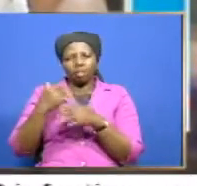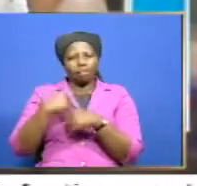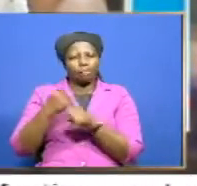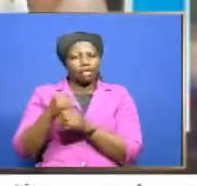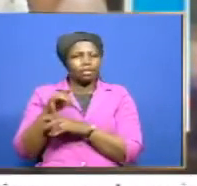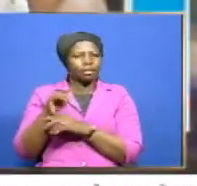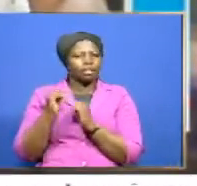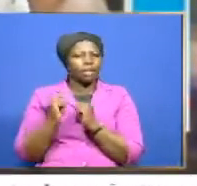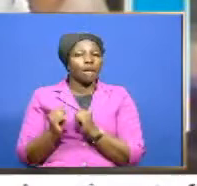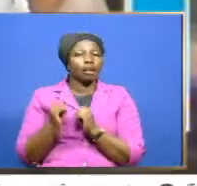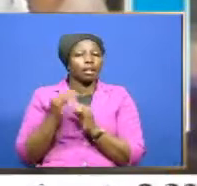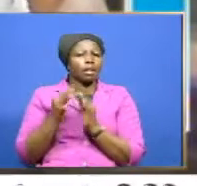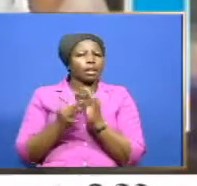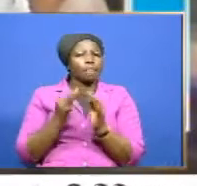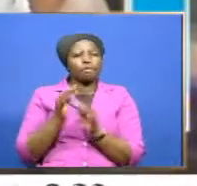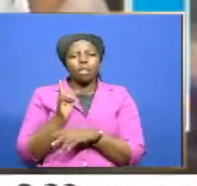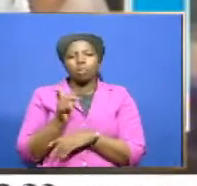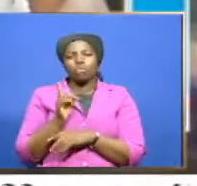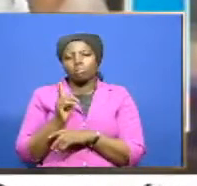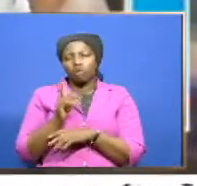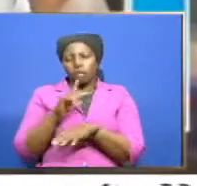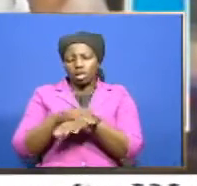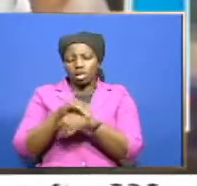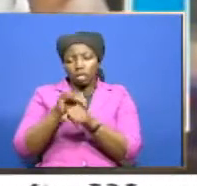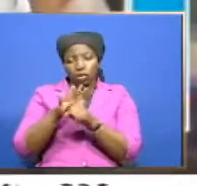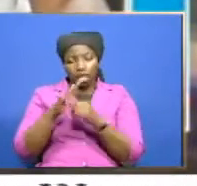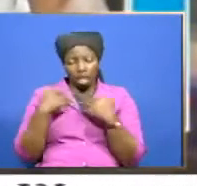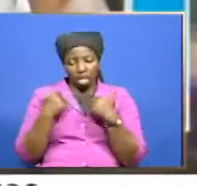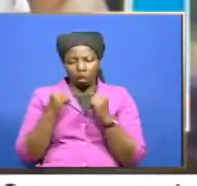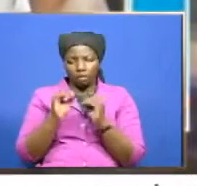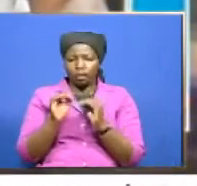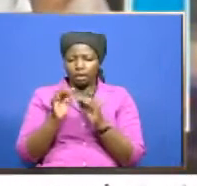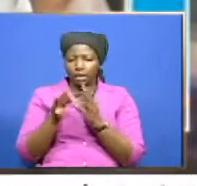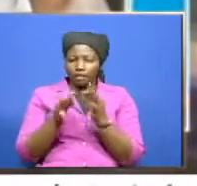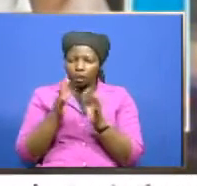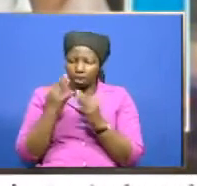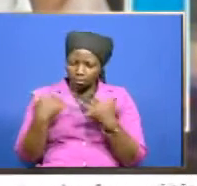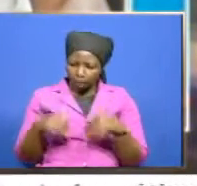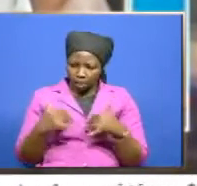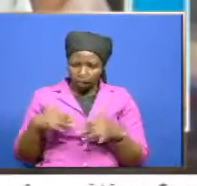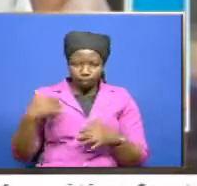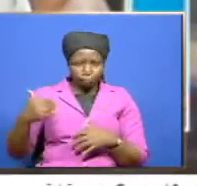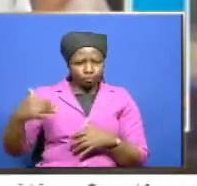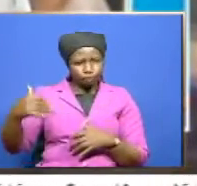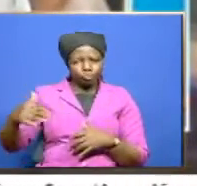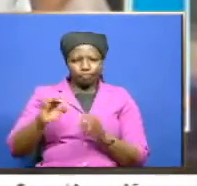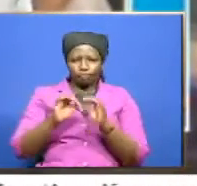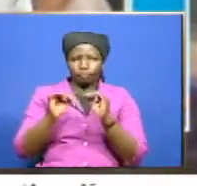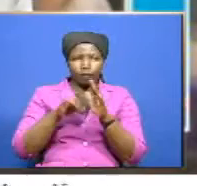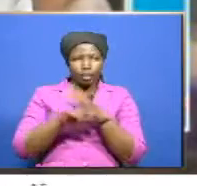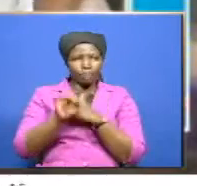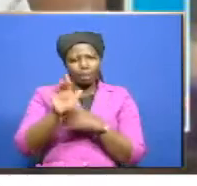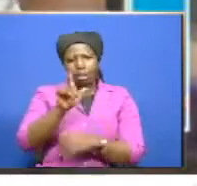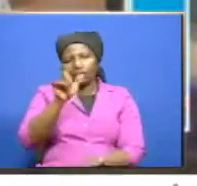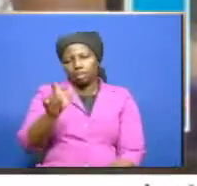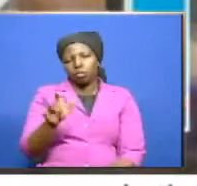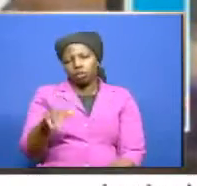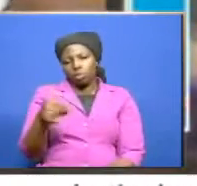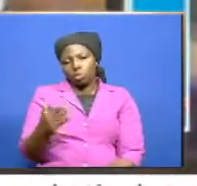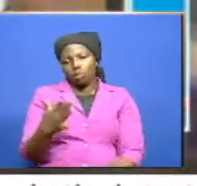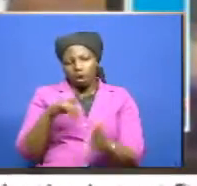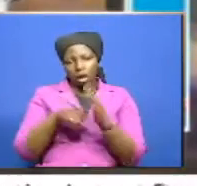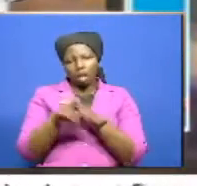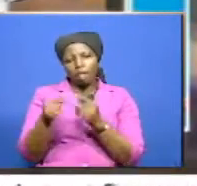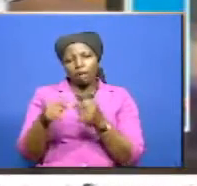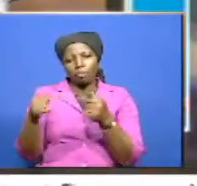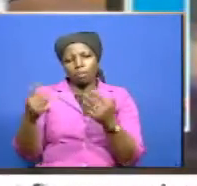very difficult if you're not getting much fitness or if you're not playing consistently either within your region or within opposition where you've